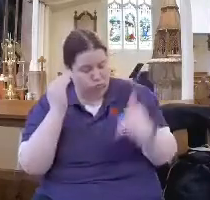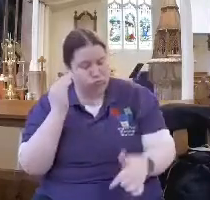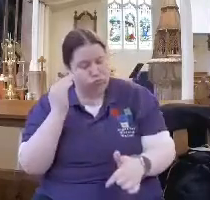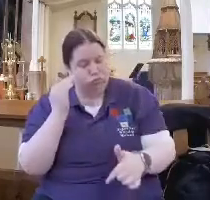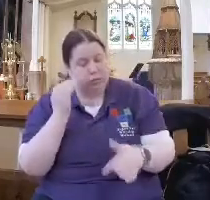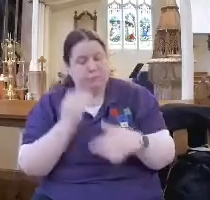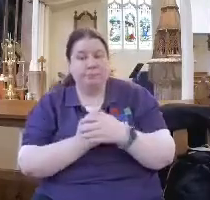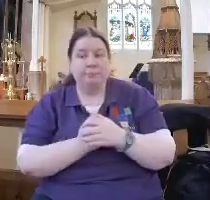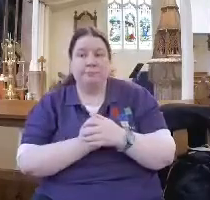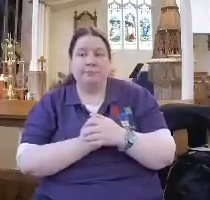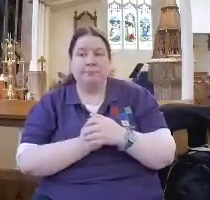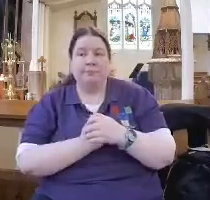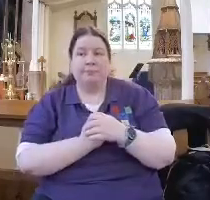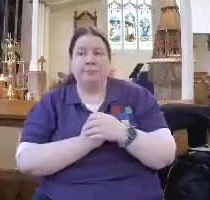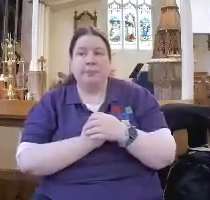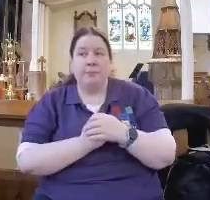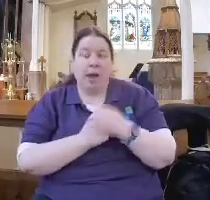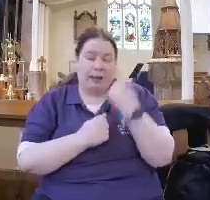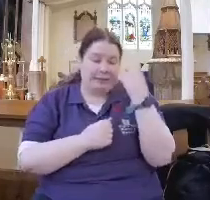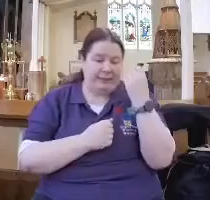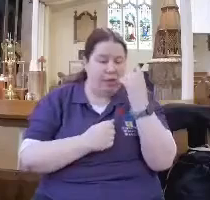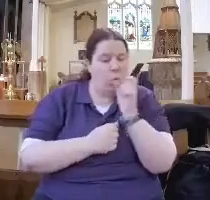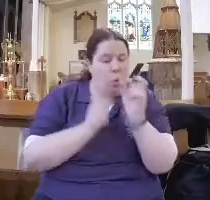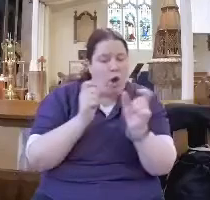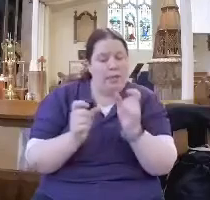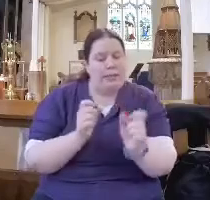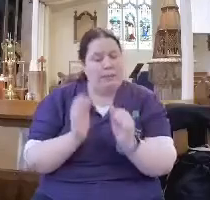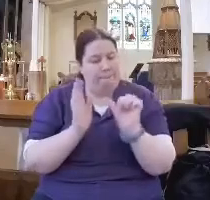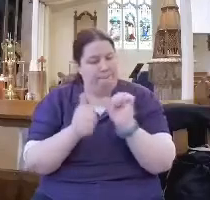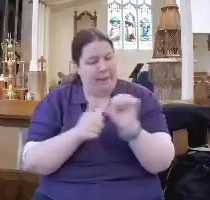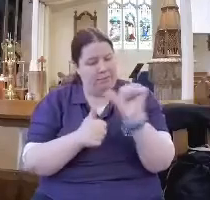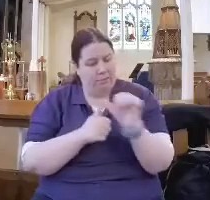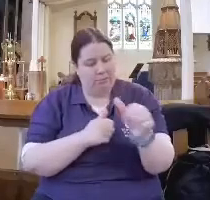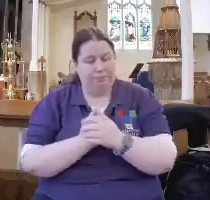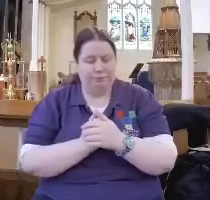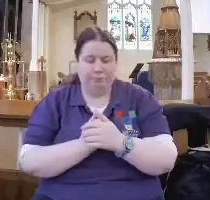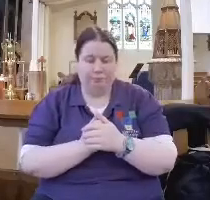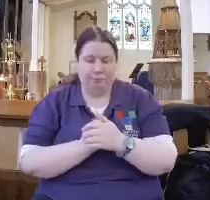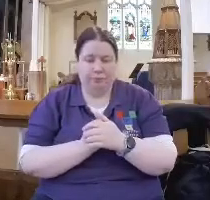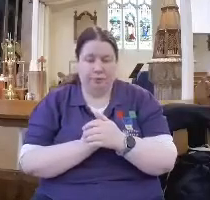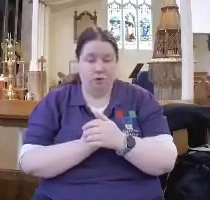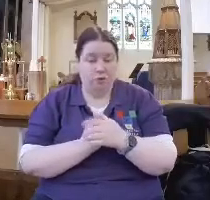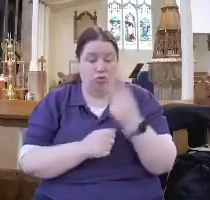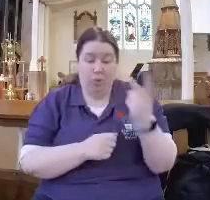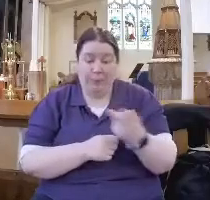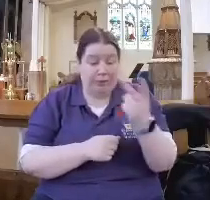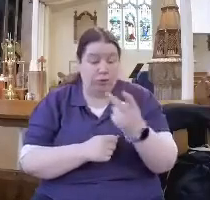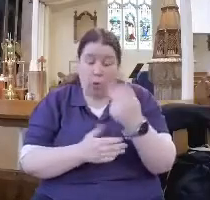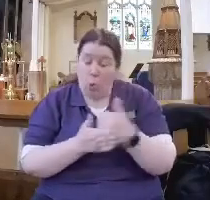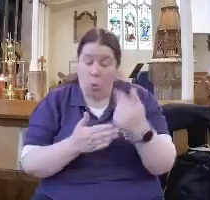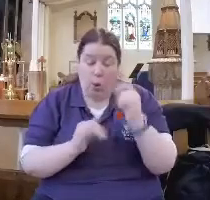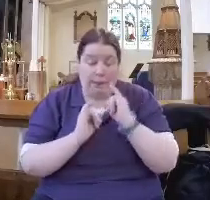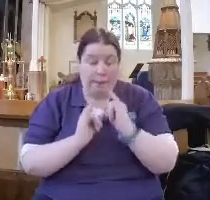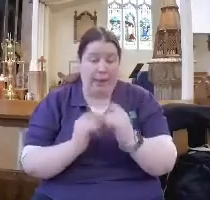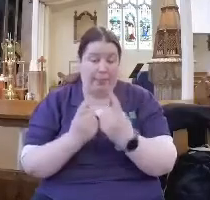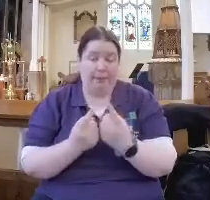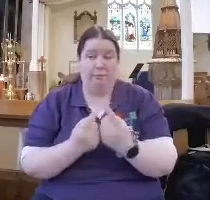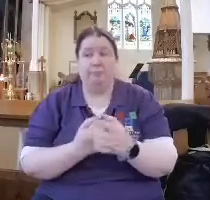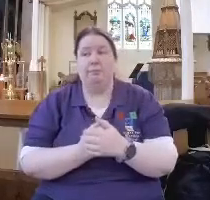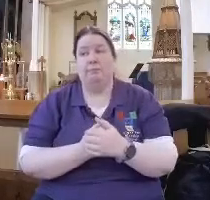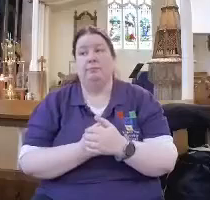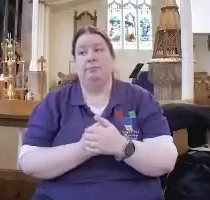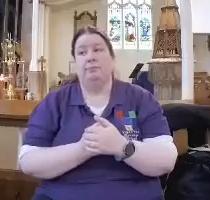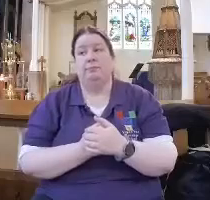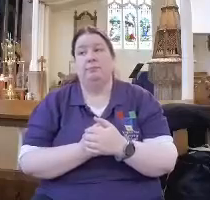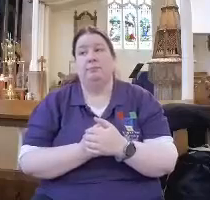them. So I'm not necessarily against repetition. It can, of